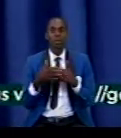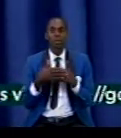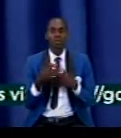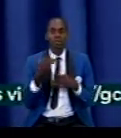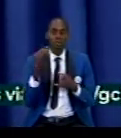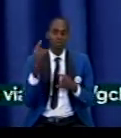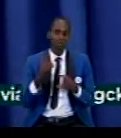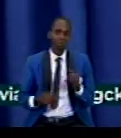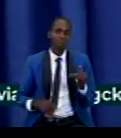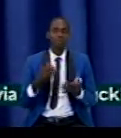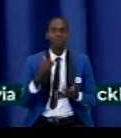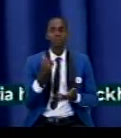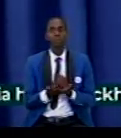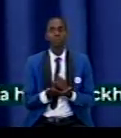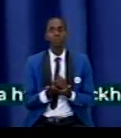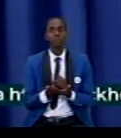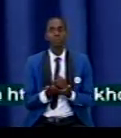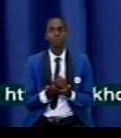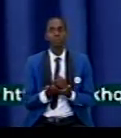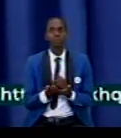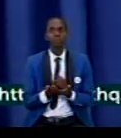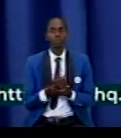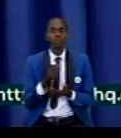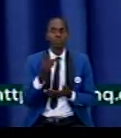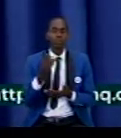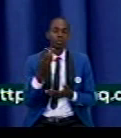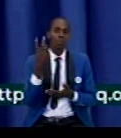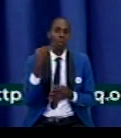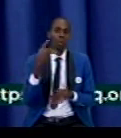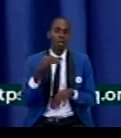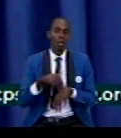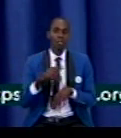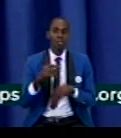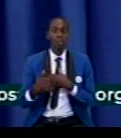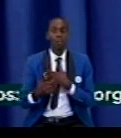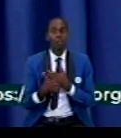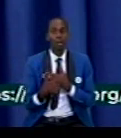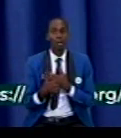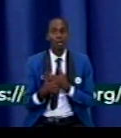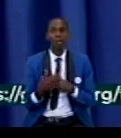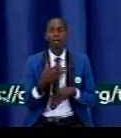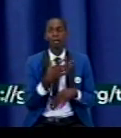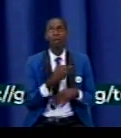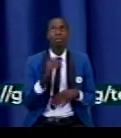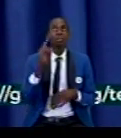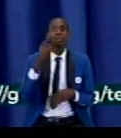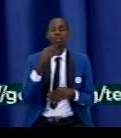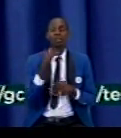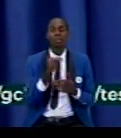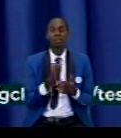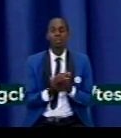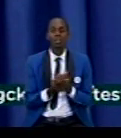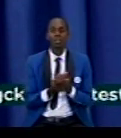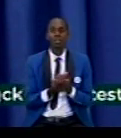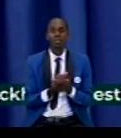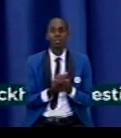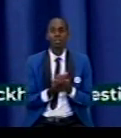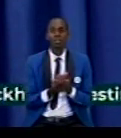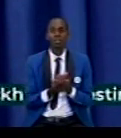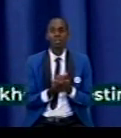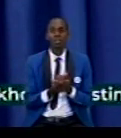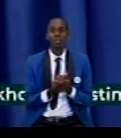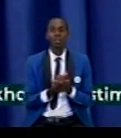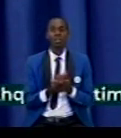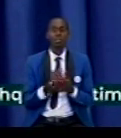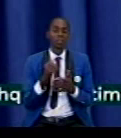back. I said amen after he said praise the Lord. Then now I can look